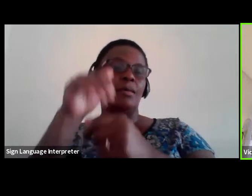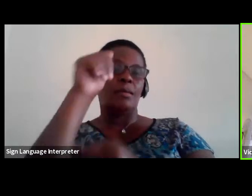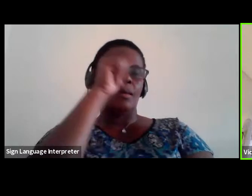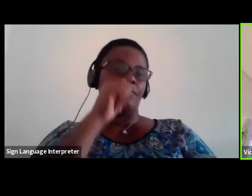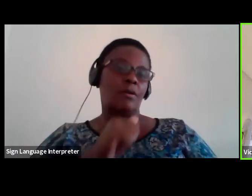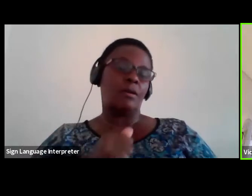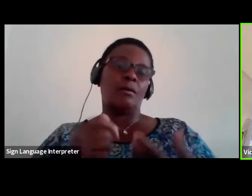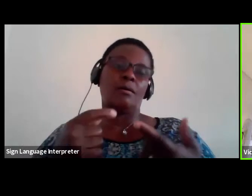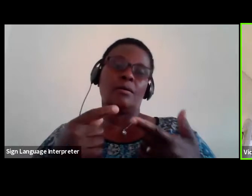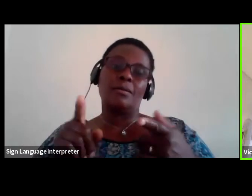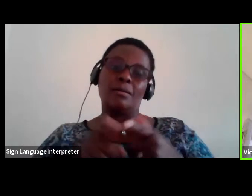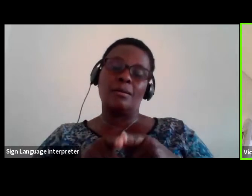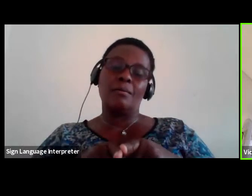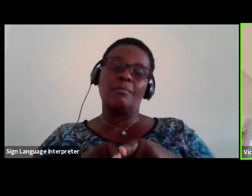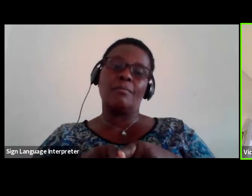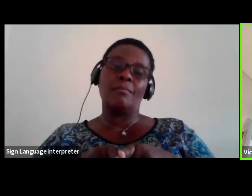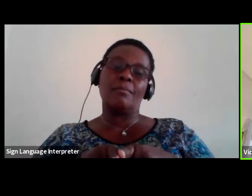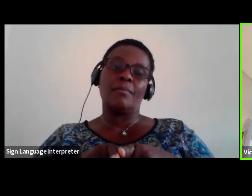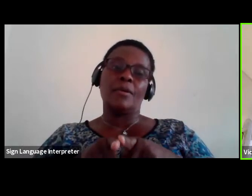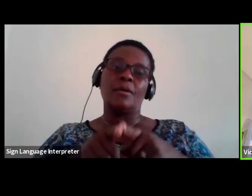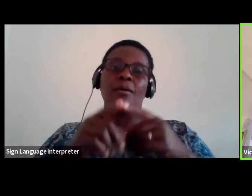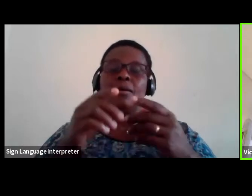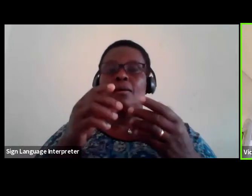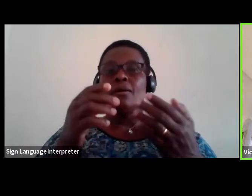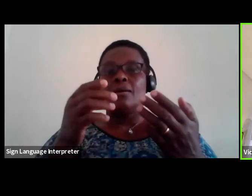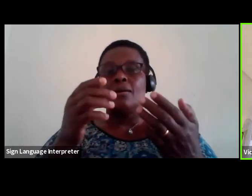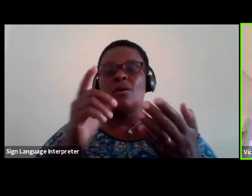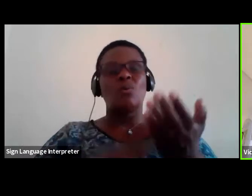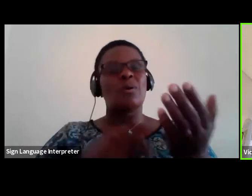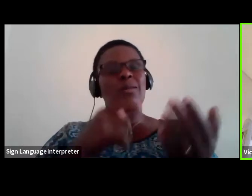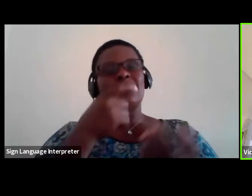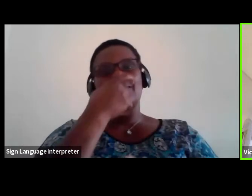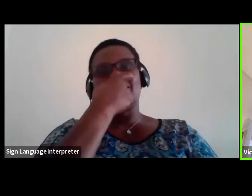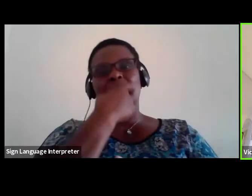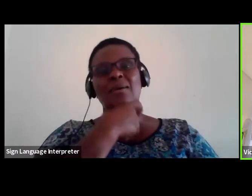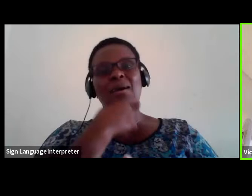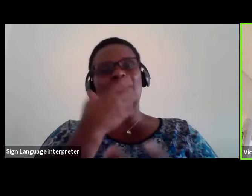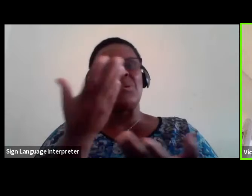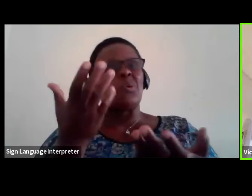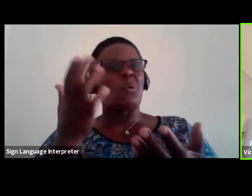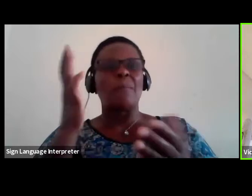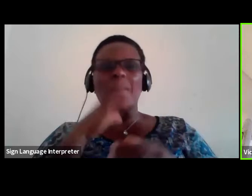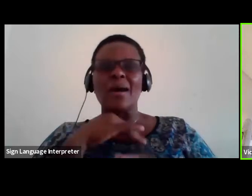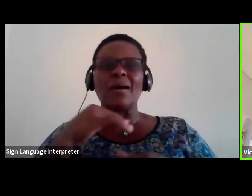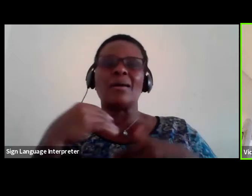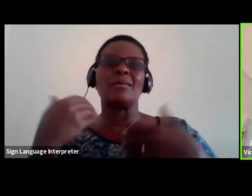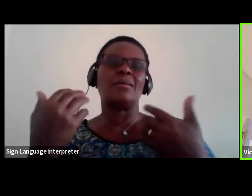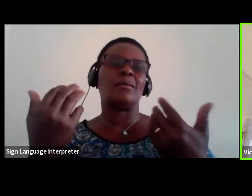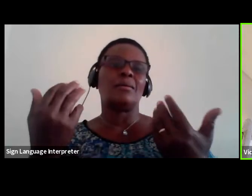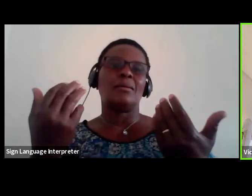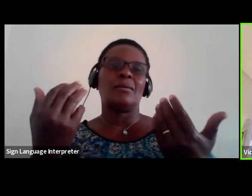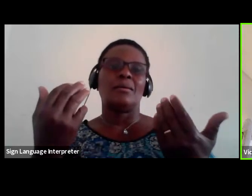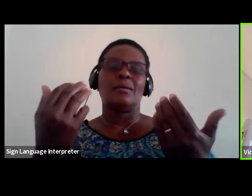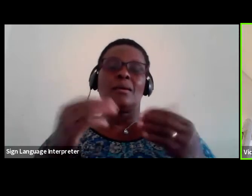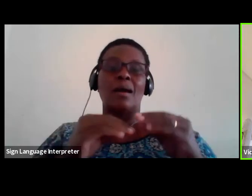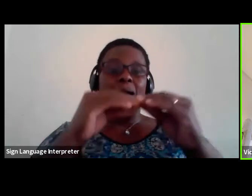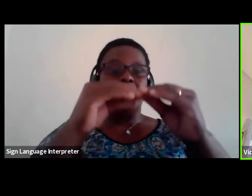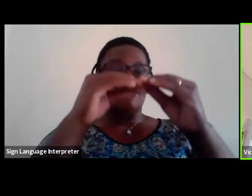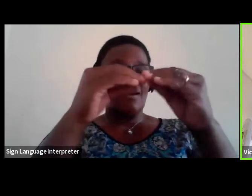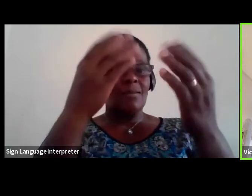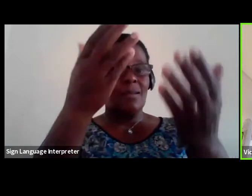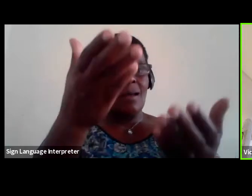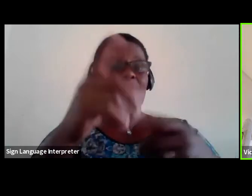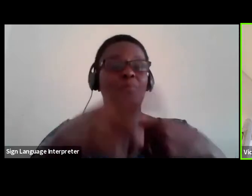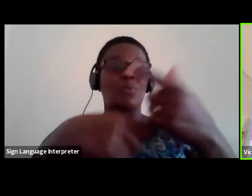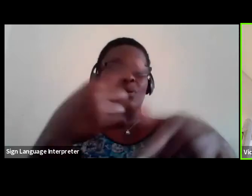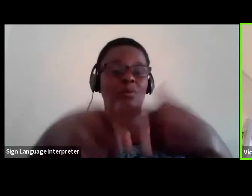And the sad thing is that the same tools that are being advanced as progressive to